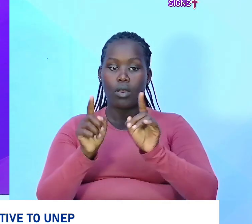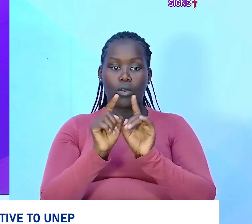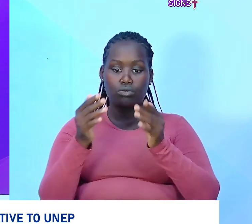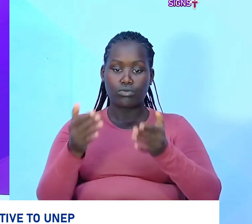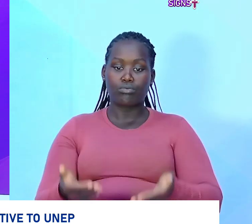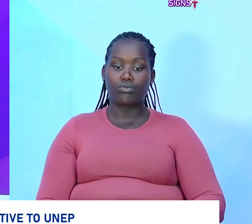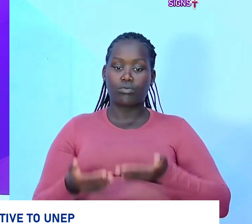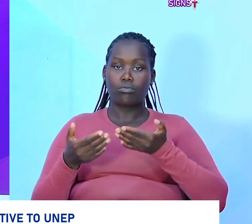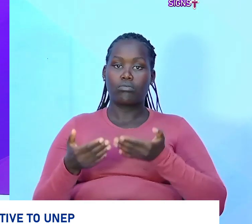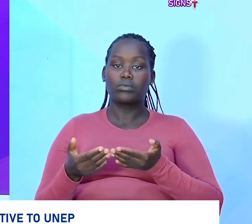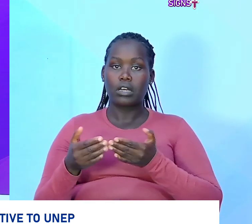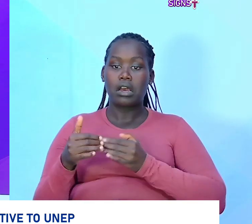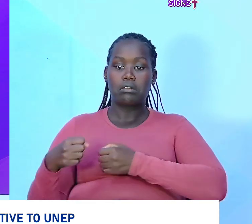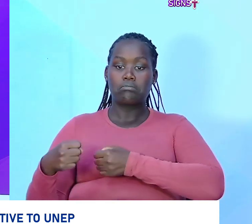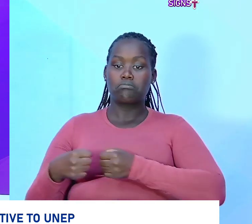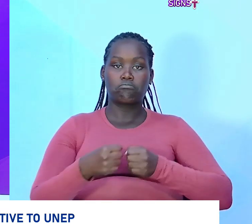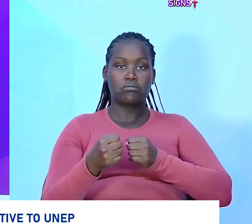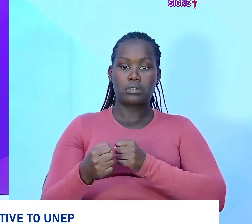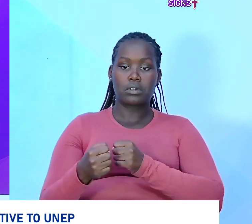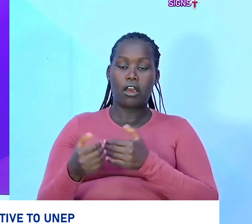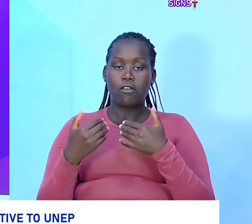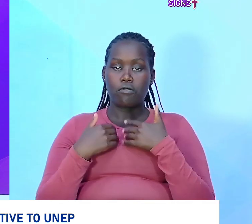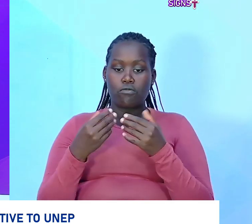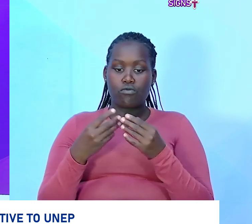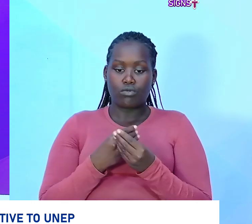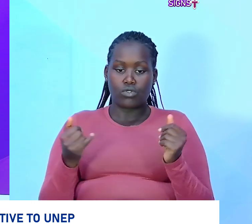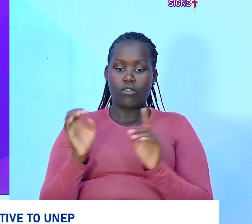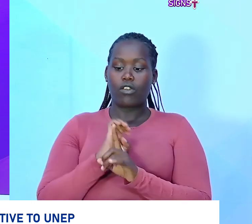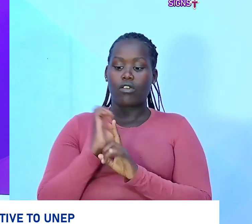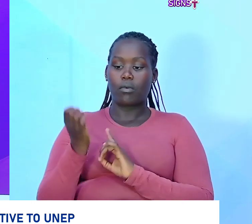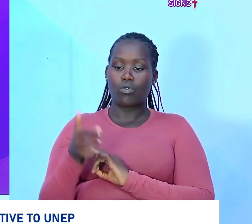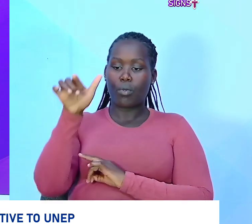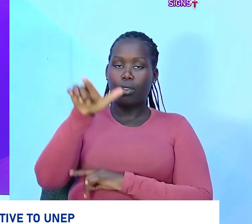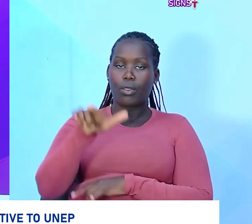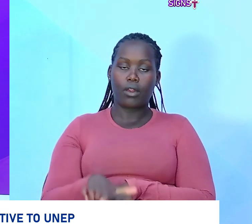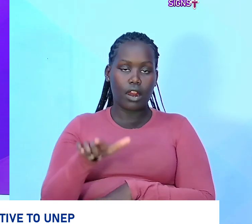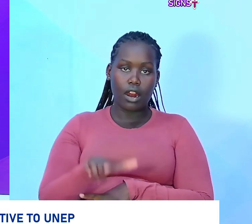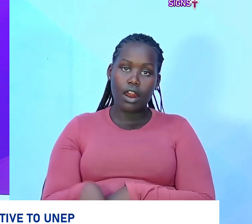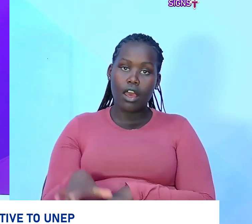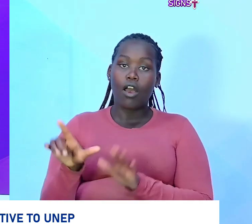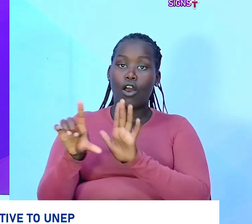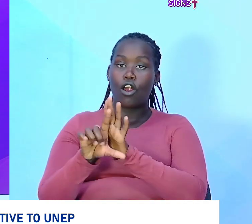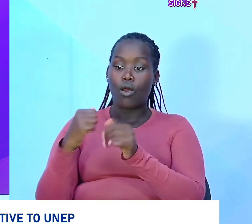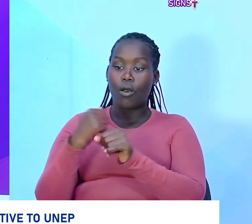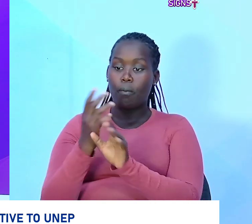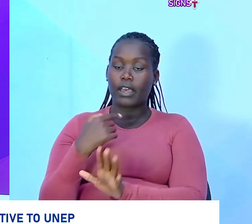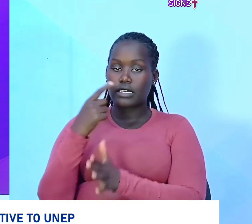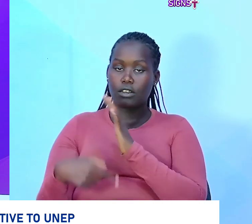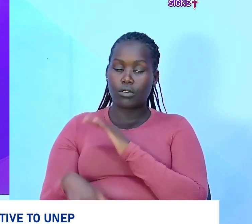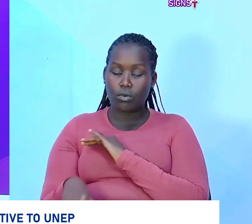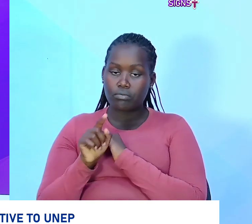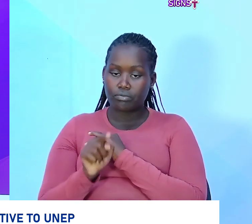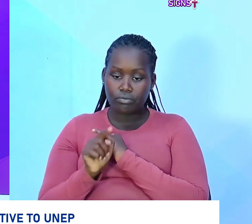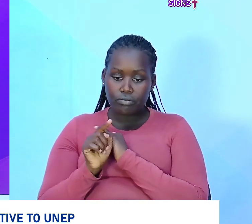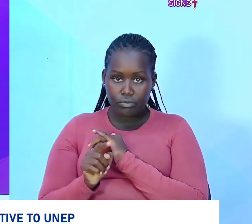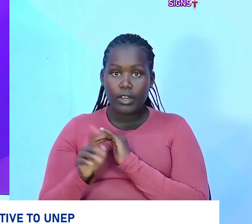promoting coordinated strategies to combat environmental degradation. Lawmakers noted her